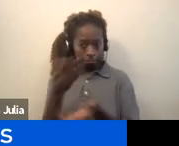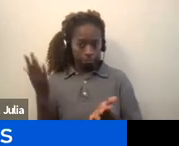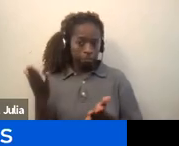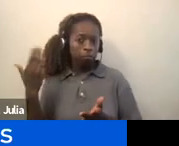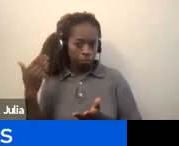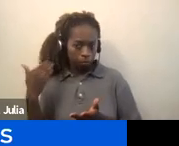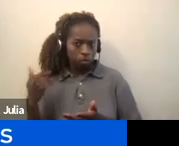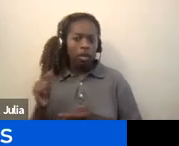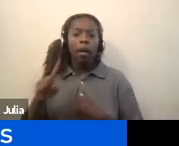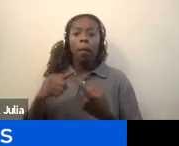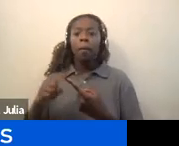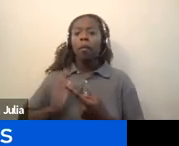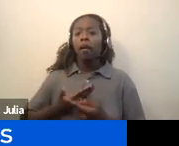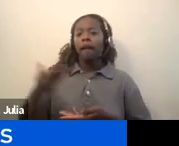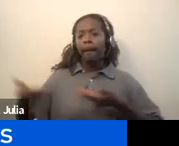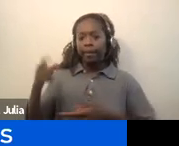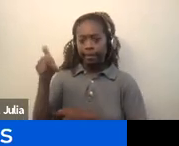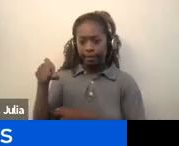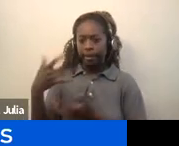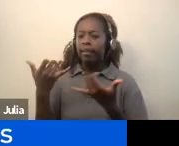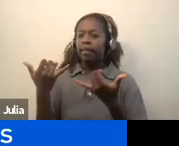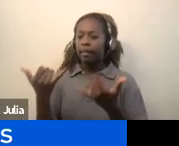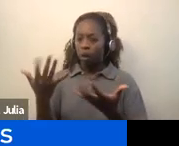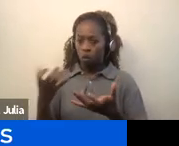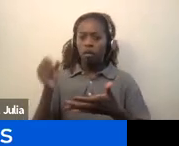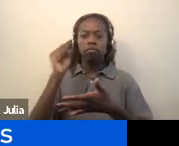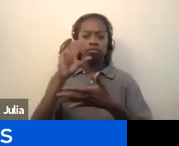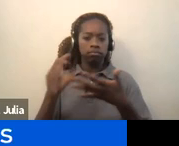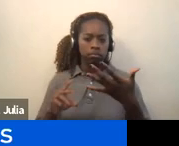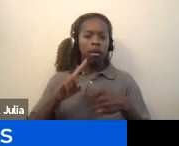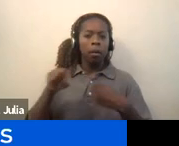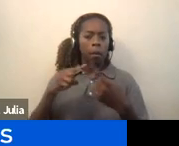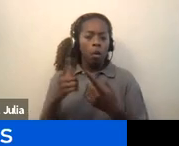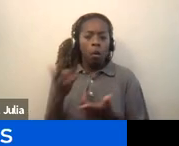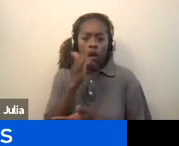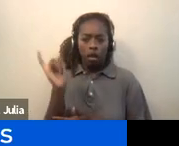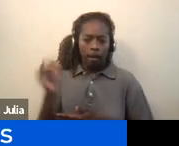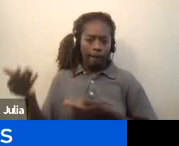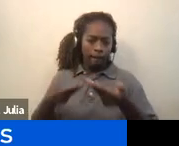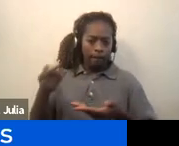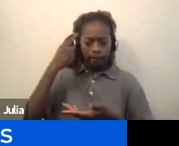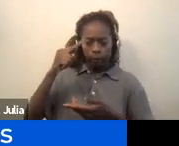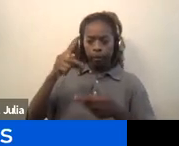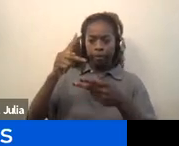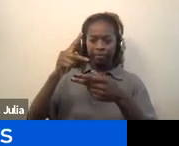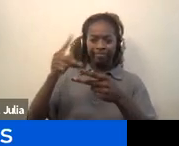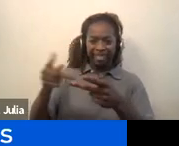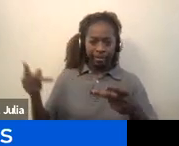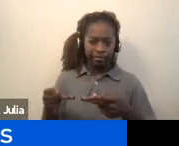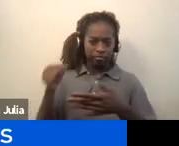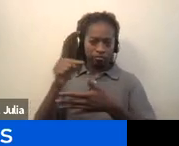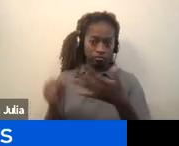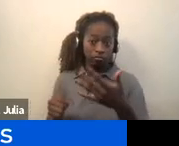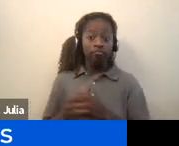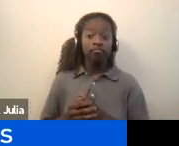needs and i want to provide just a quick update as to where we are in the process for hiring some key positions overall we're at